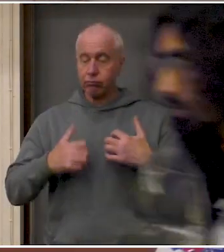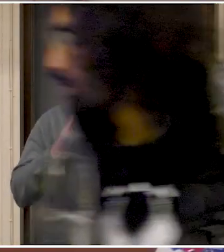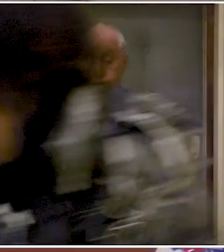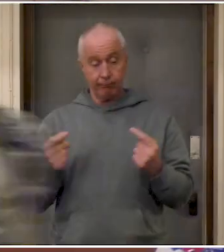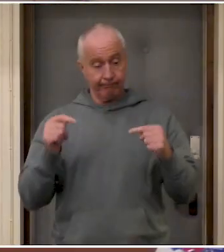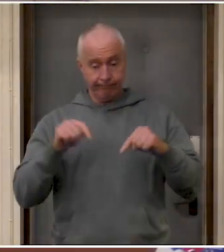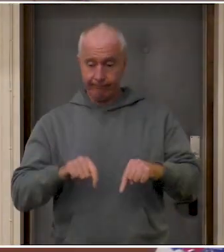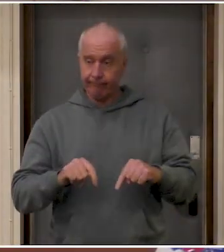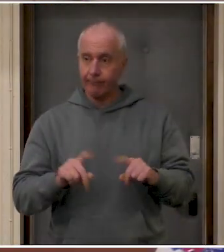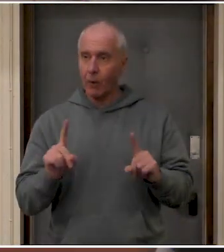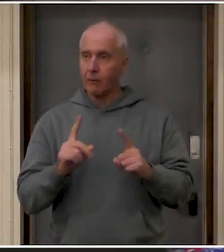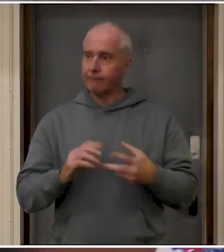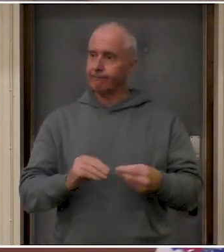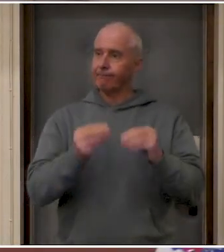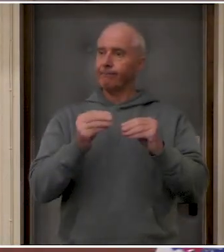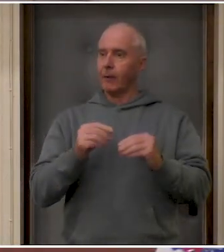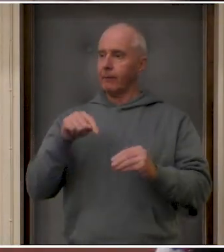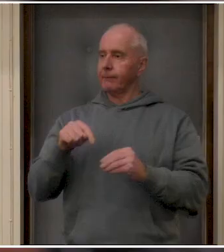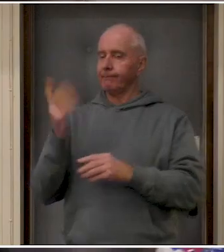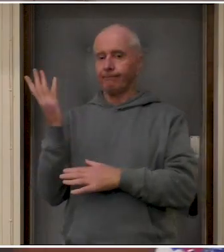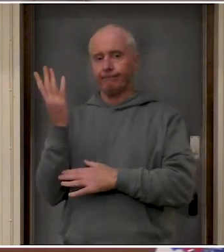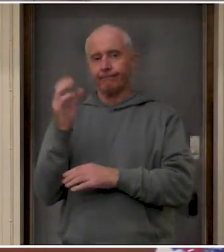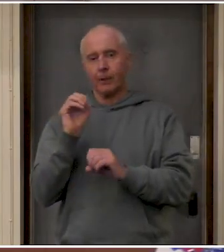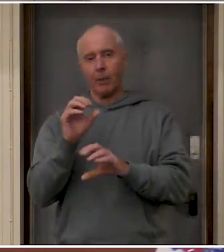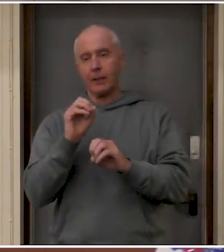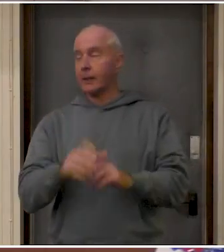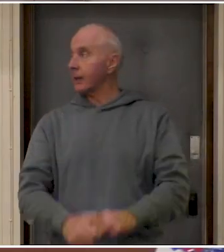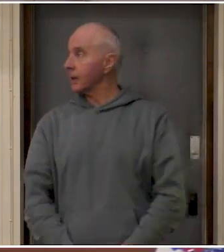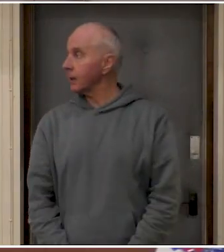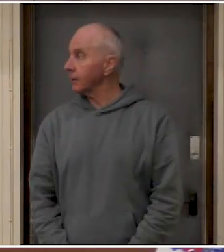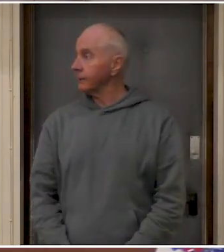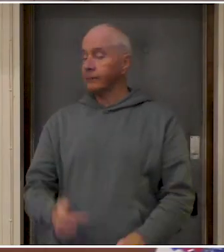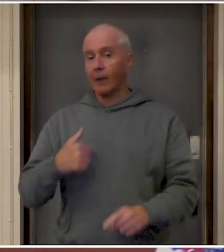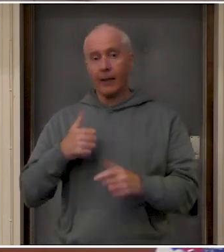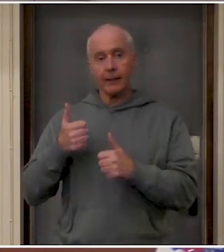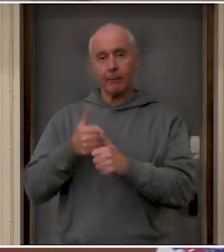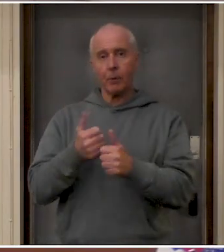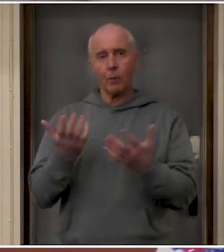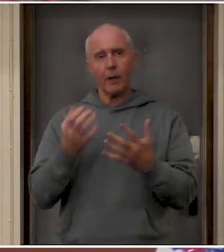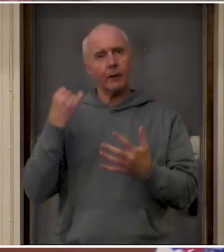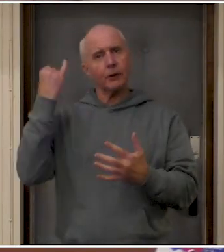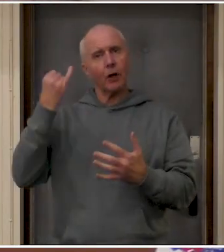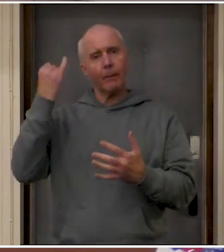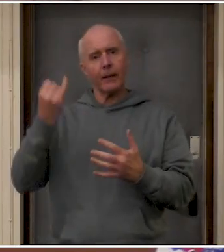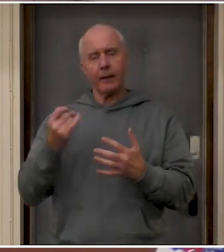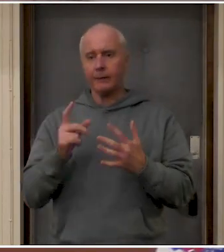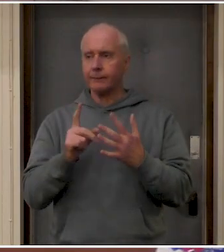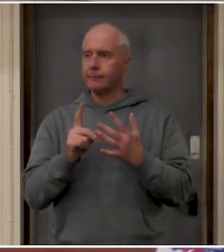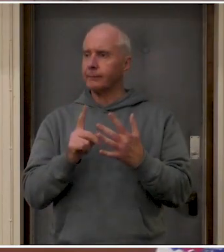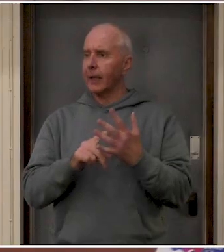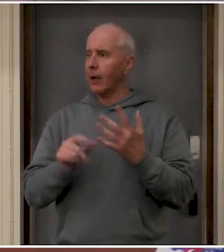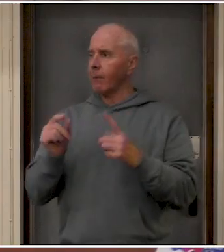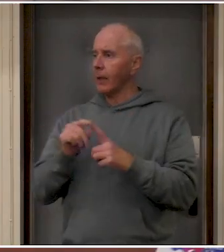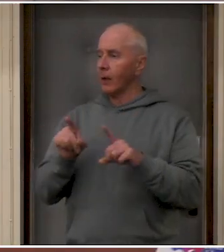premise of the creation of this presentation. So I support in the Derby Centre IOP, as well as working